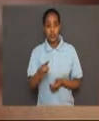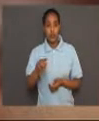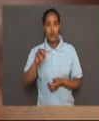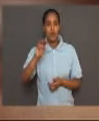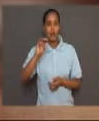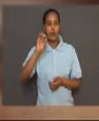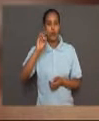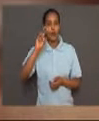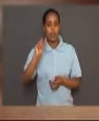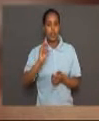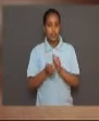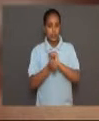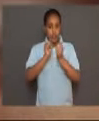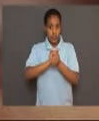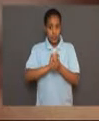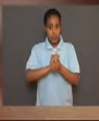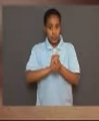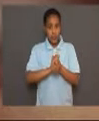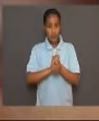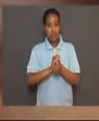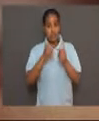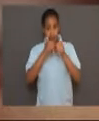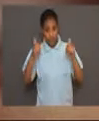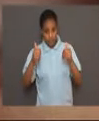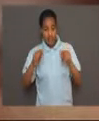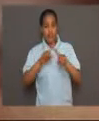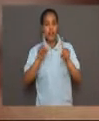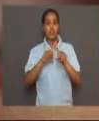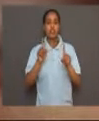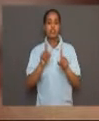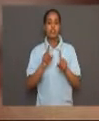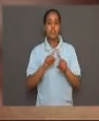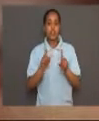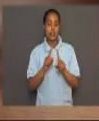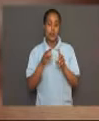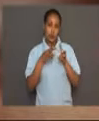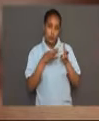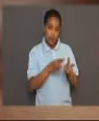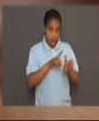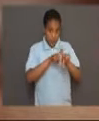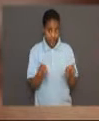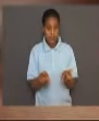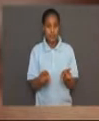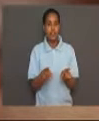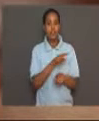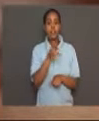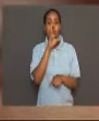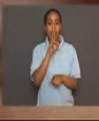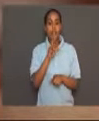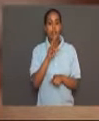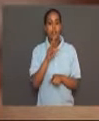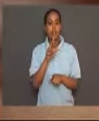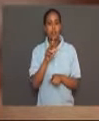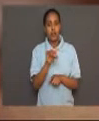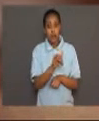monomer chains can associate in a variety of different ways, but they are